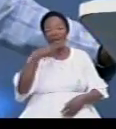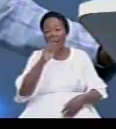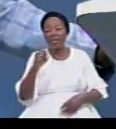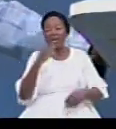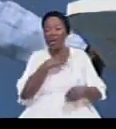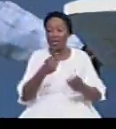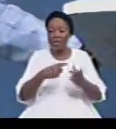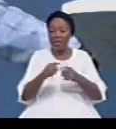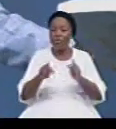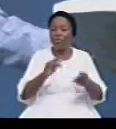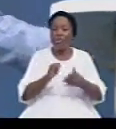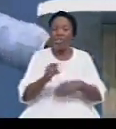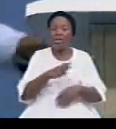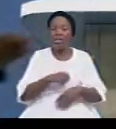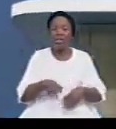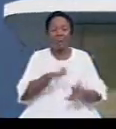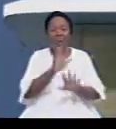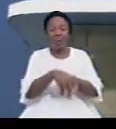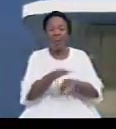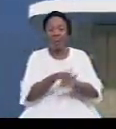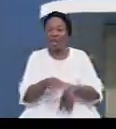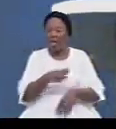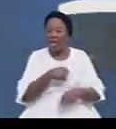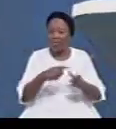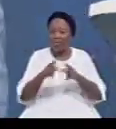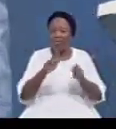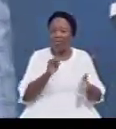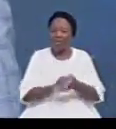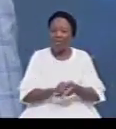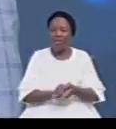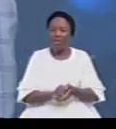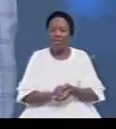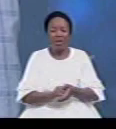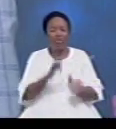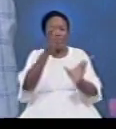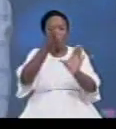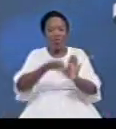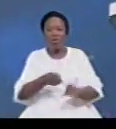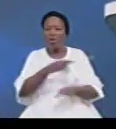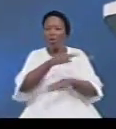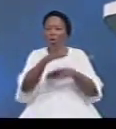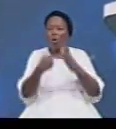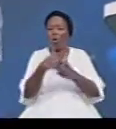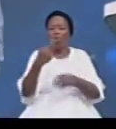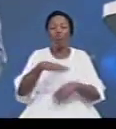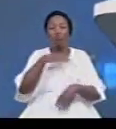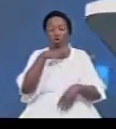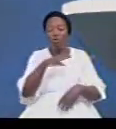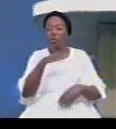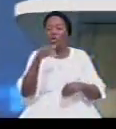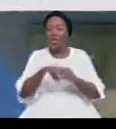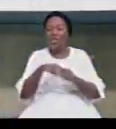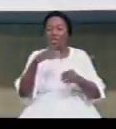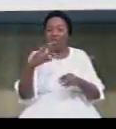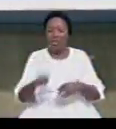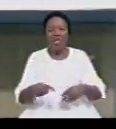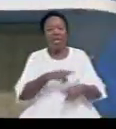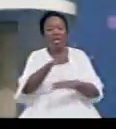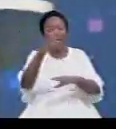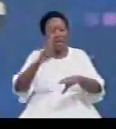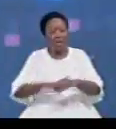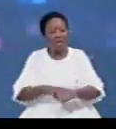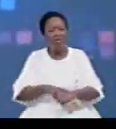people that are hypocritical, and the people that join all the corruption in the nation?